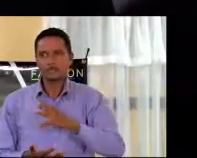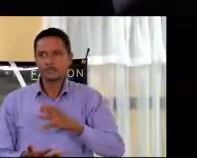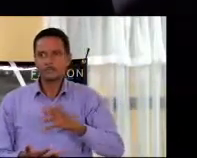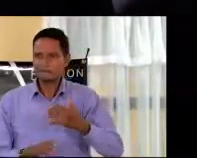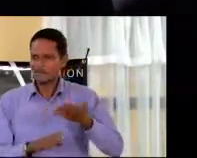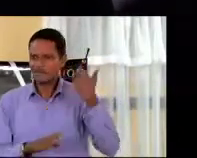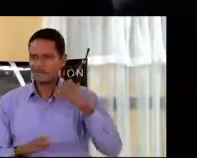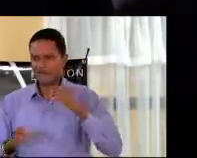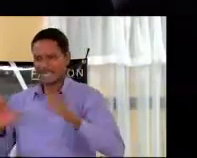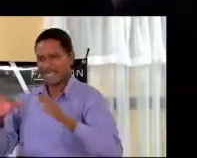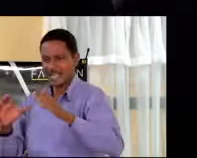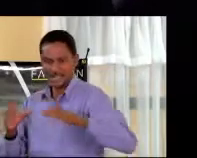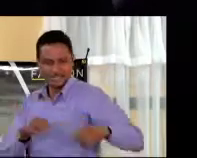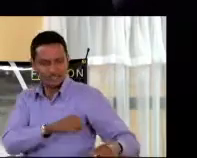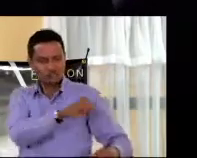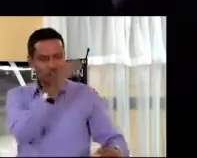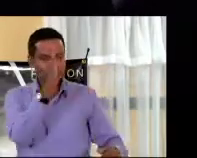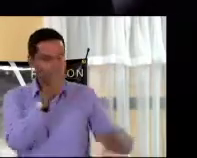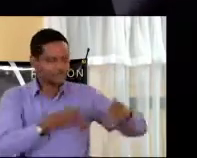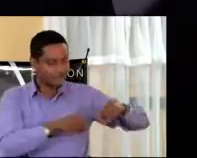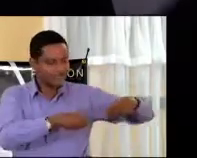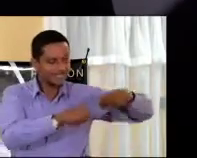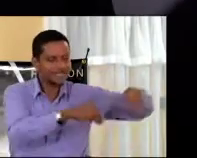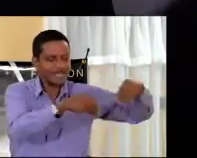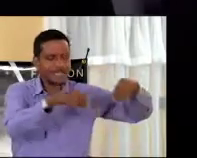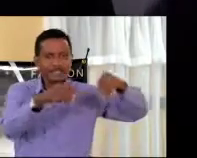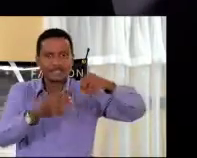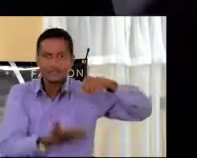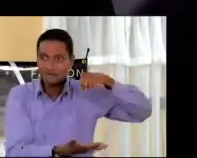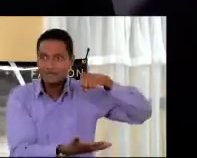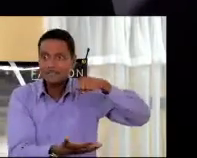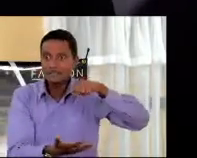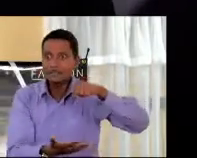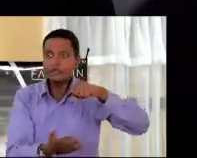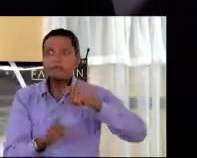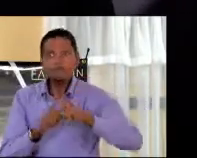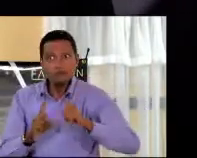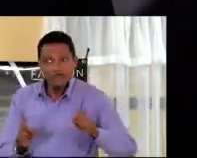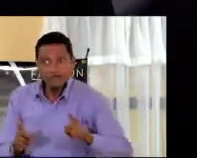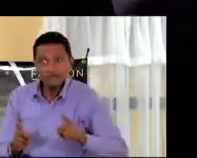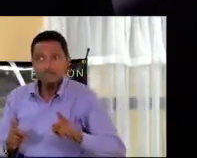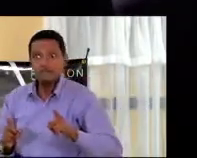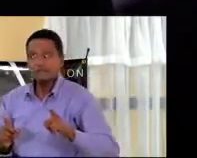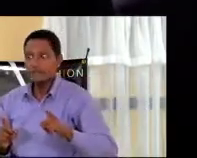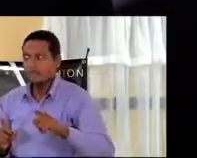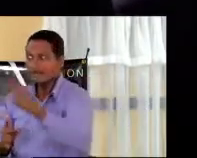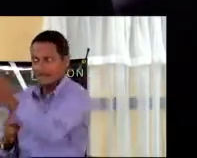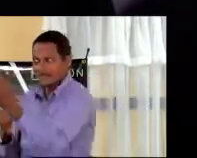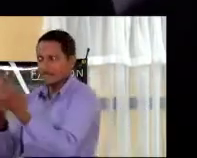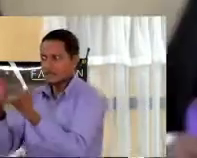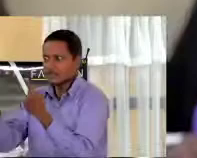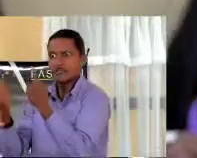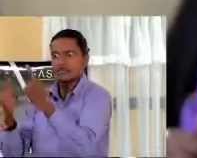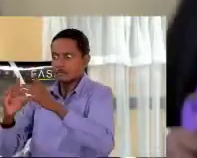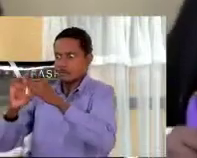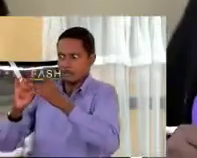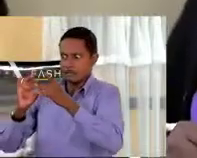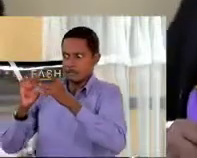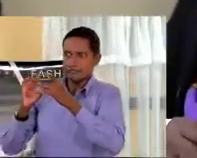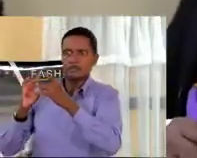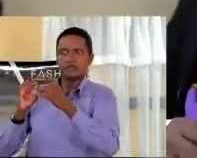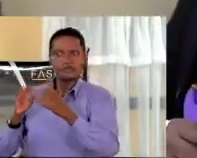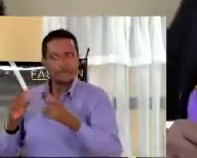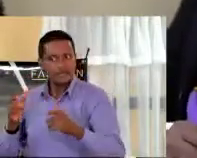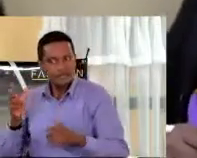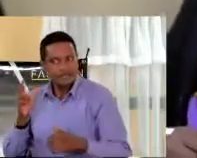in the beginning days. But, you know, when your customers come to you and they give you that feedback, and I think it's important that you get